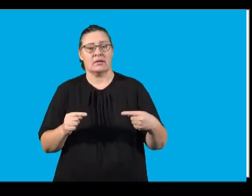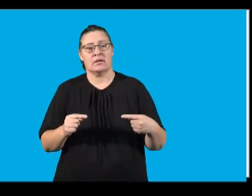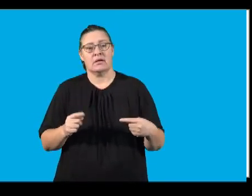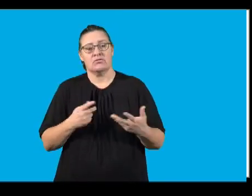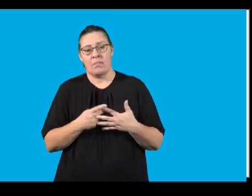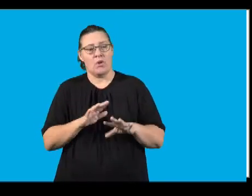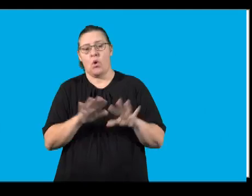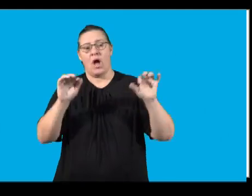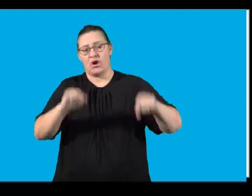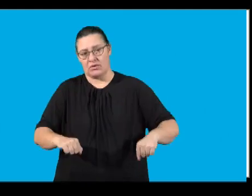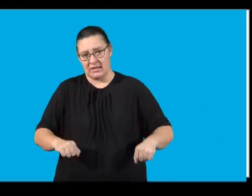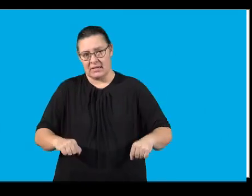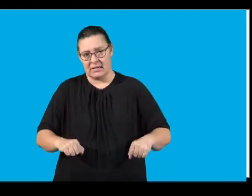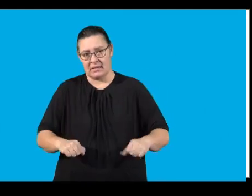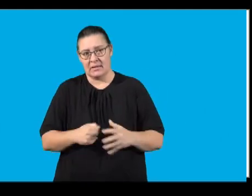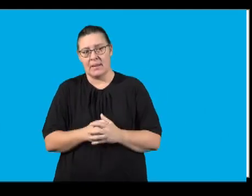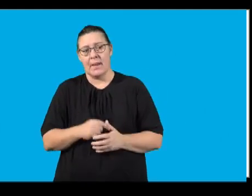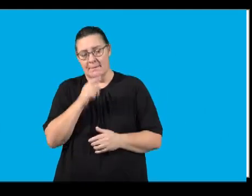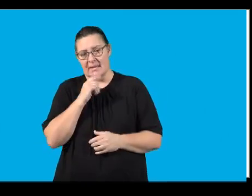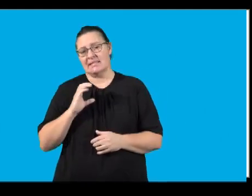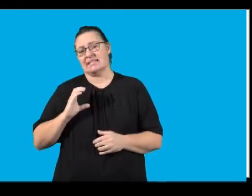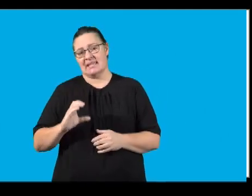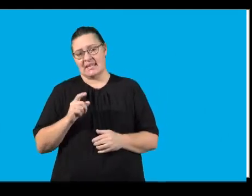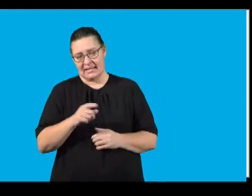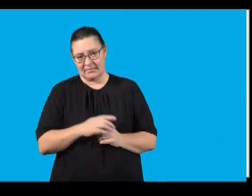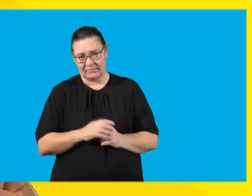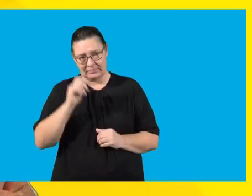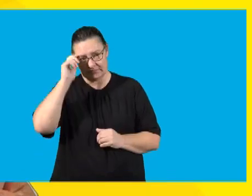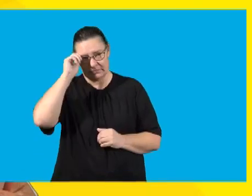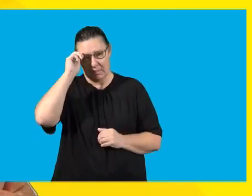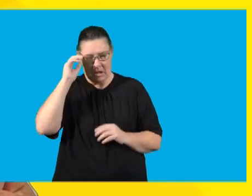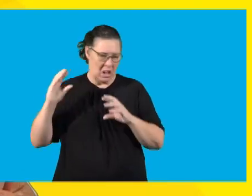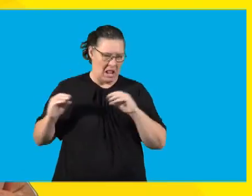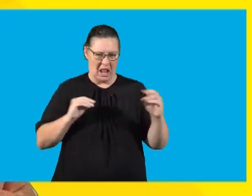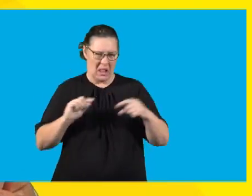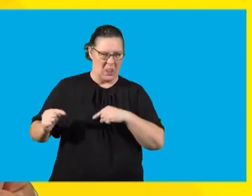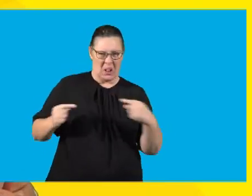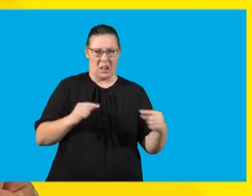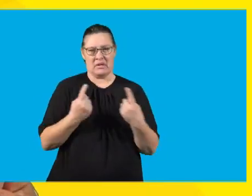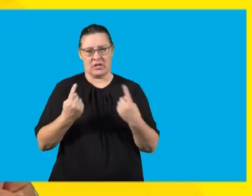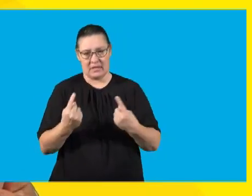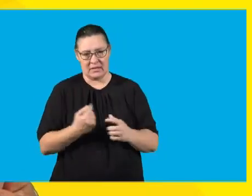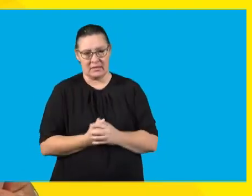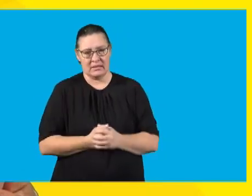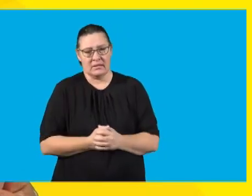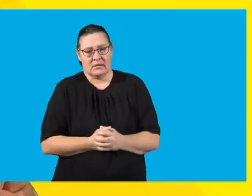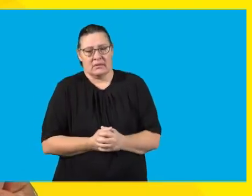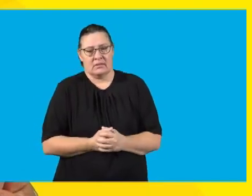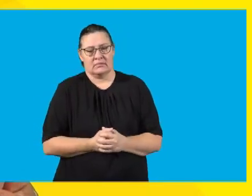right? And they're not agreeing on something. So it looks like they were becoming quite wordy with each other, all